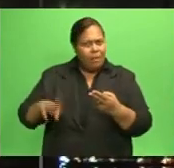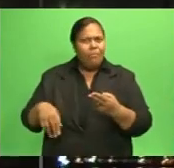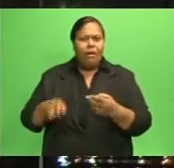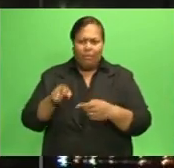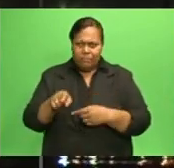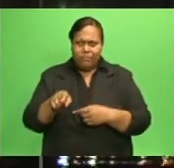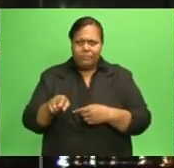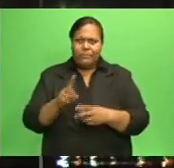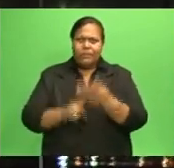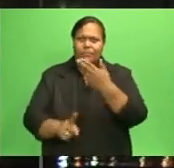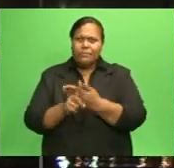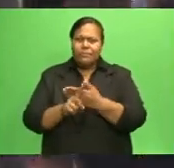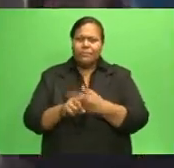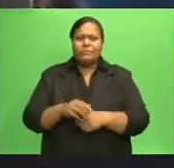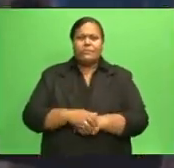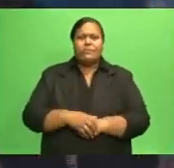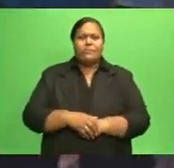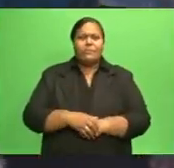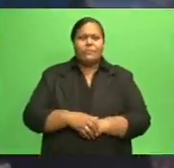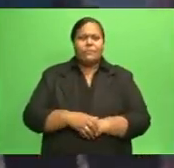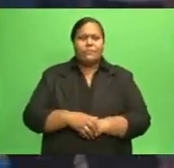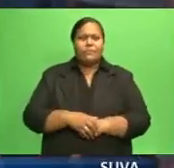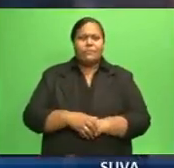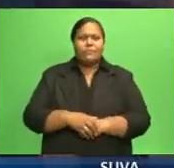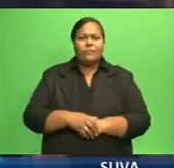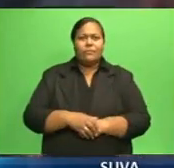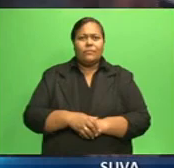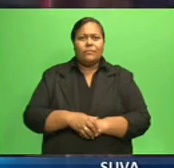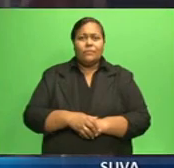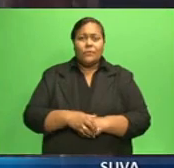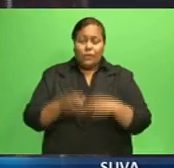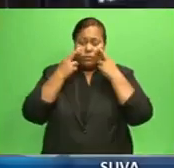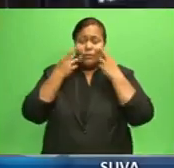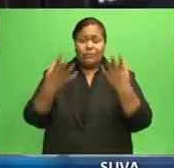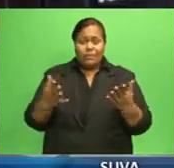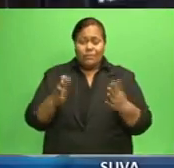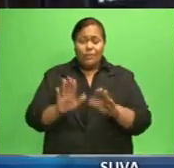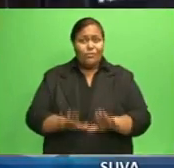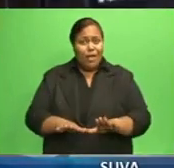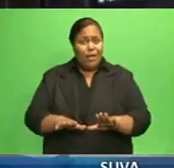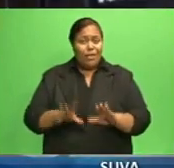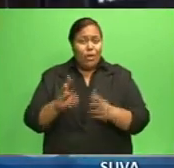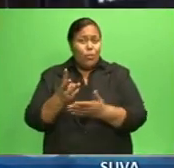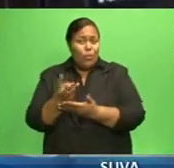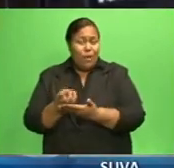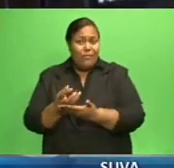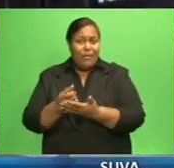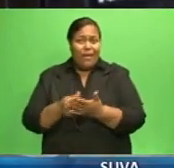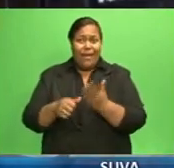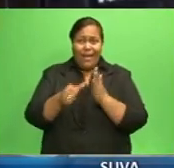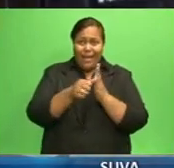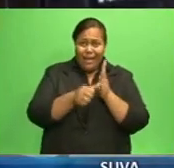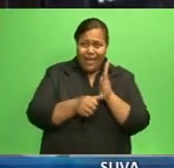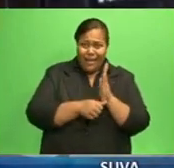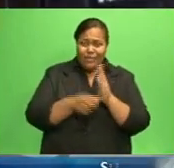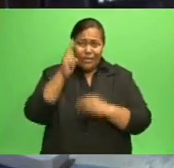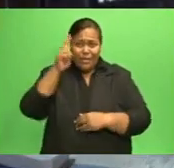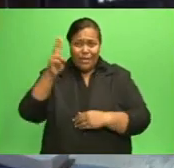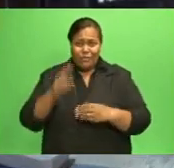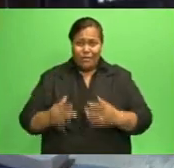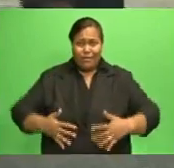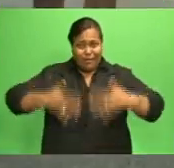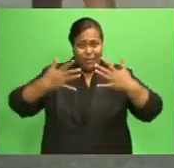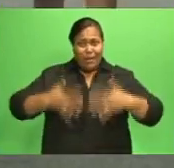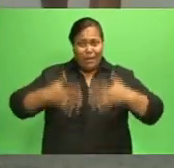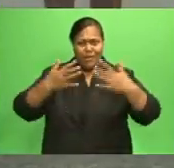Boiler reports. It has been revealed by the Child Welfare Act National Database that in